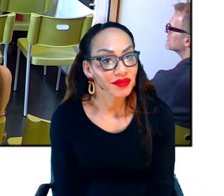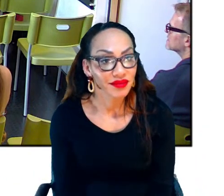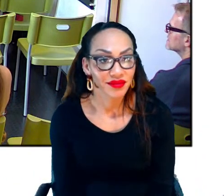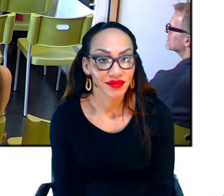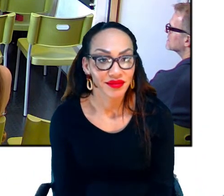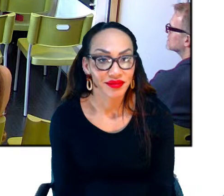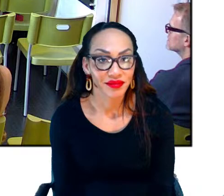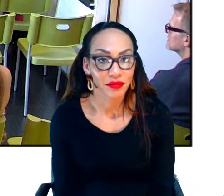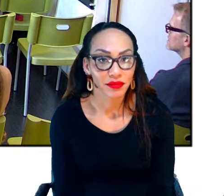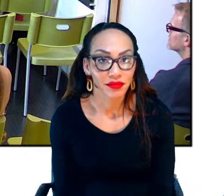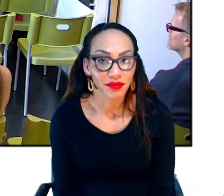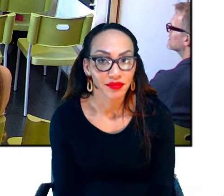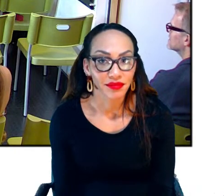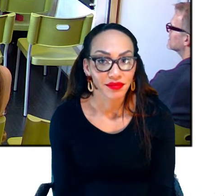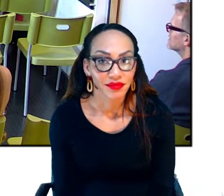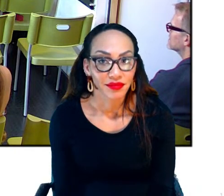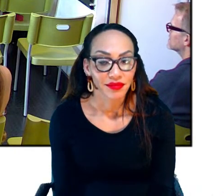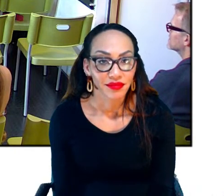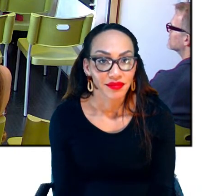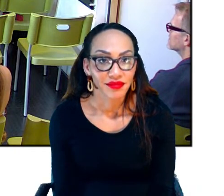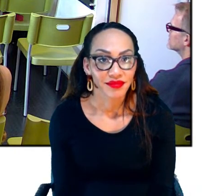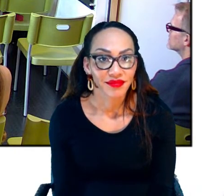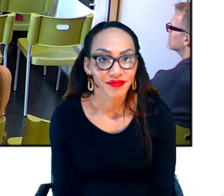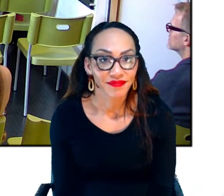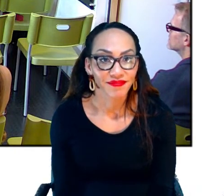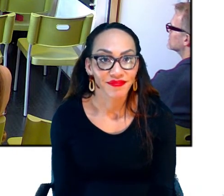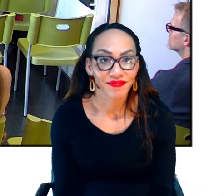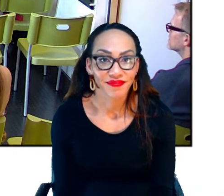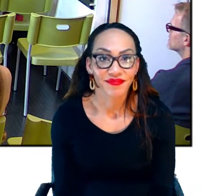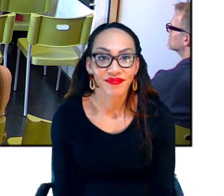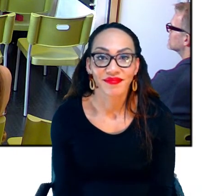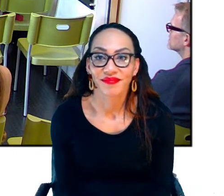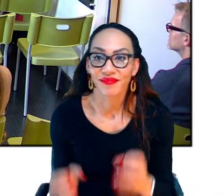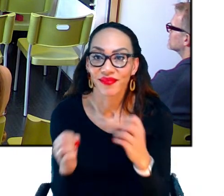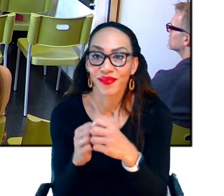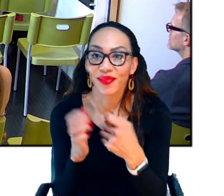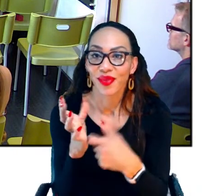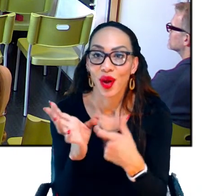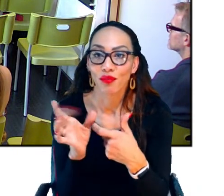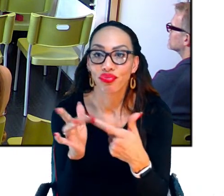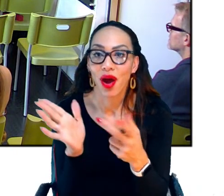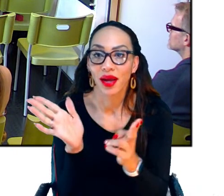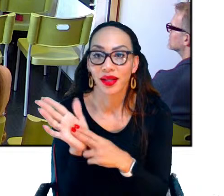I've got one. All right, do it. Do it, Brian. Right, so I've got a Galaxy